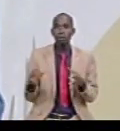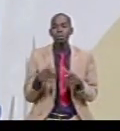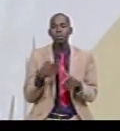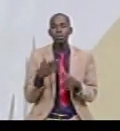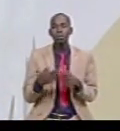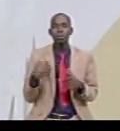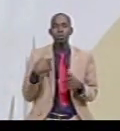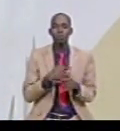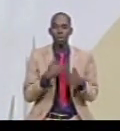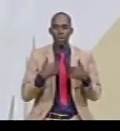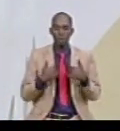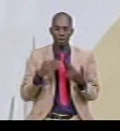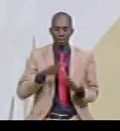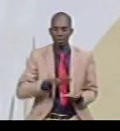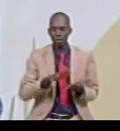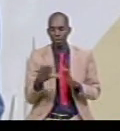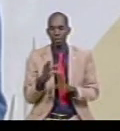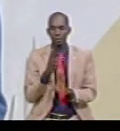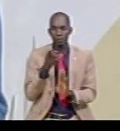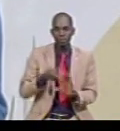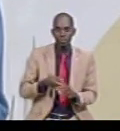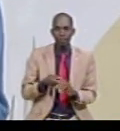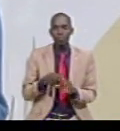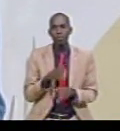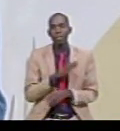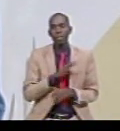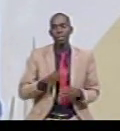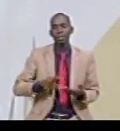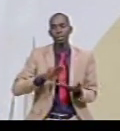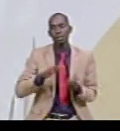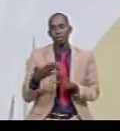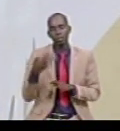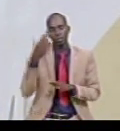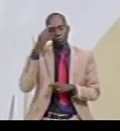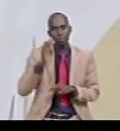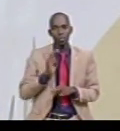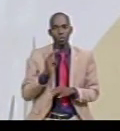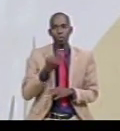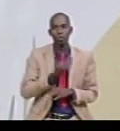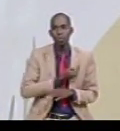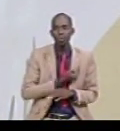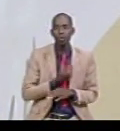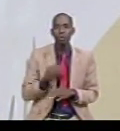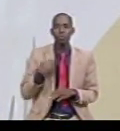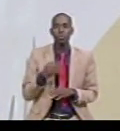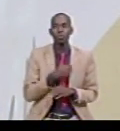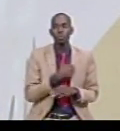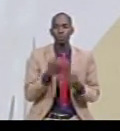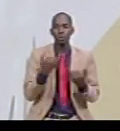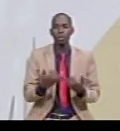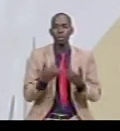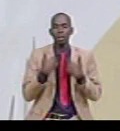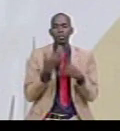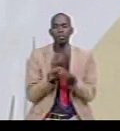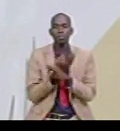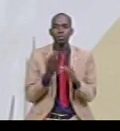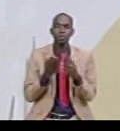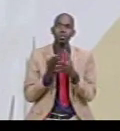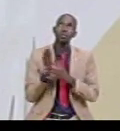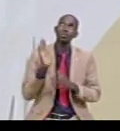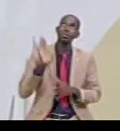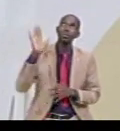involved Christ died on our behalf we have freedom through his death we are